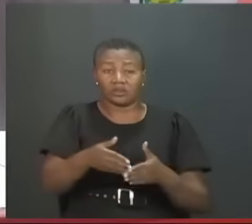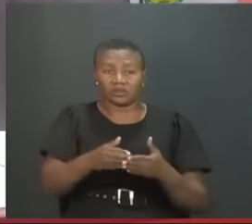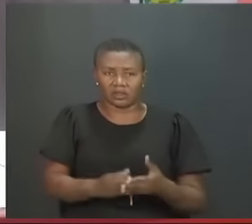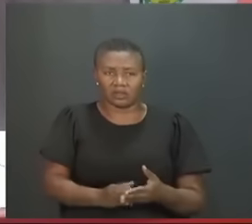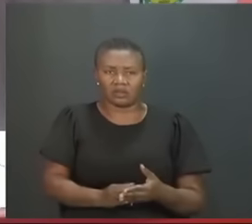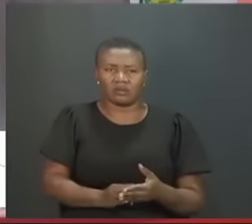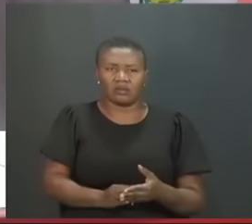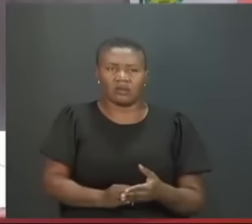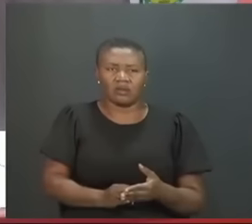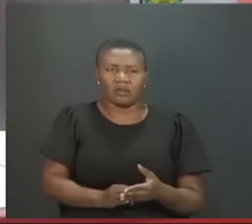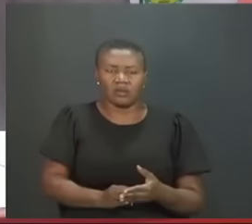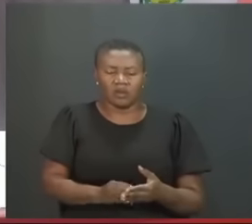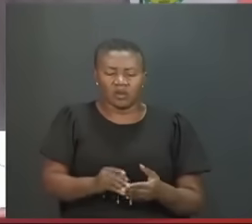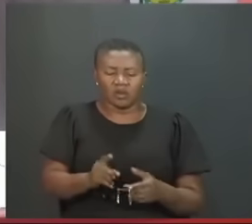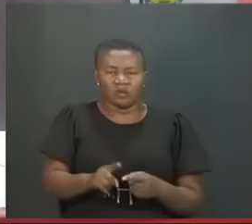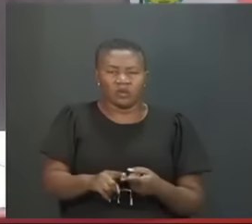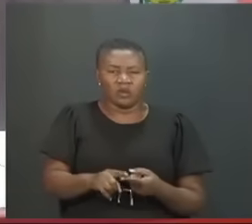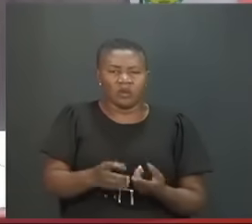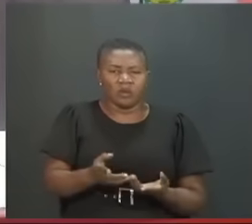to graciously